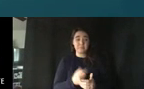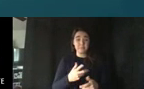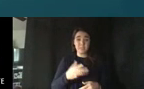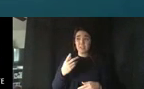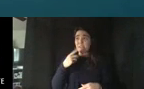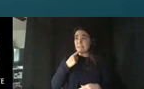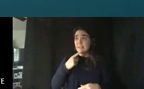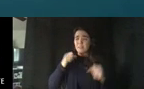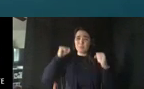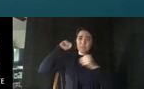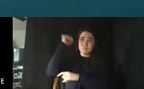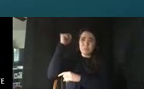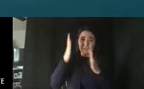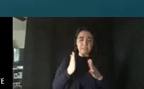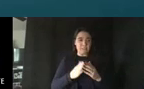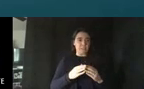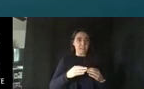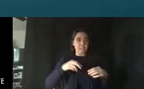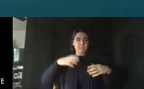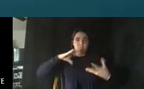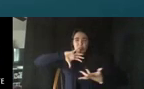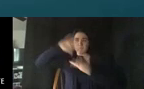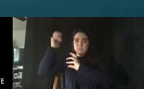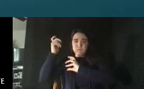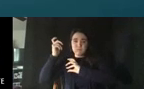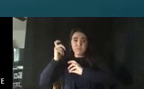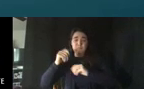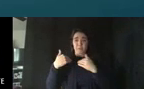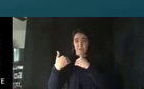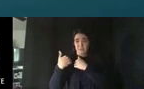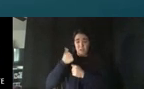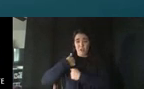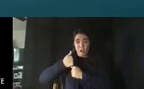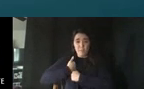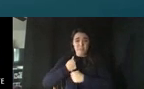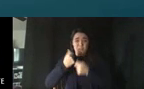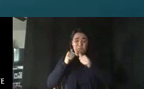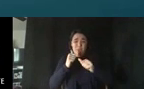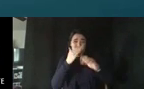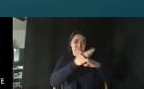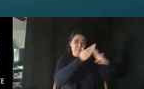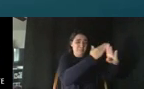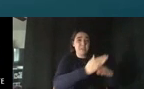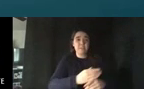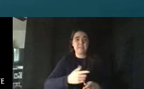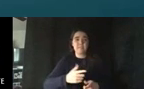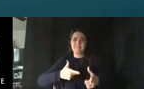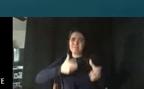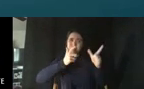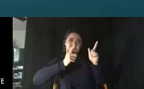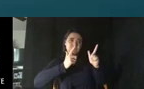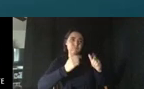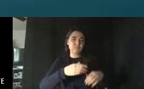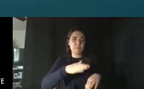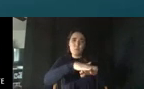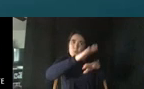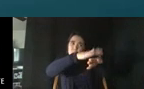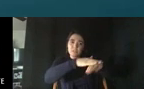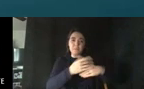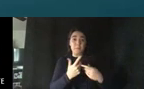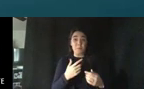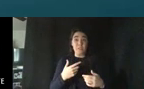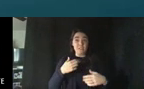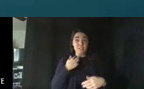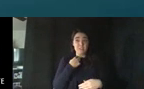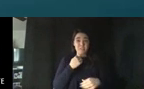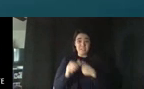Protesters have gotten out of hand. The Afghan army is trying to stop them. They're firing off warning shots, but we nearly got stuck in the